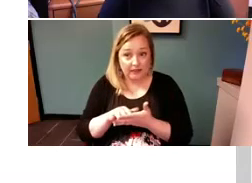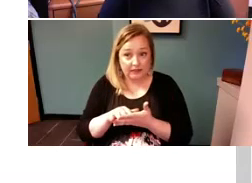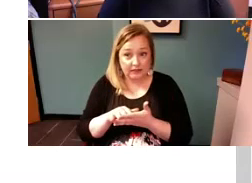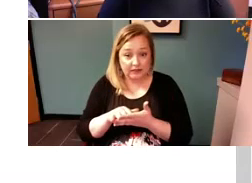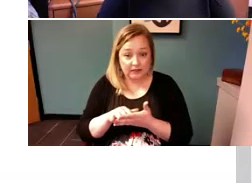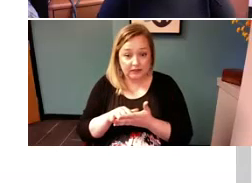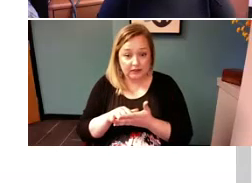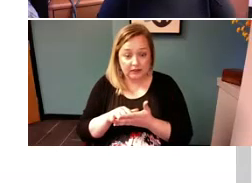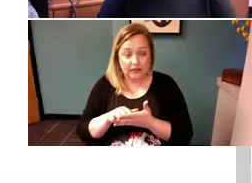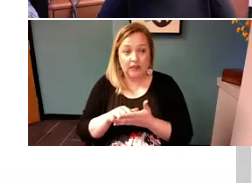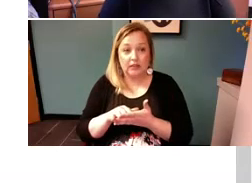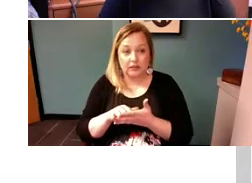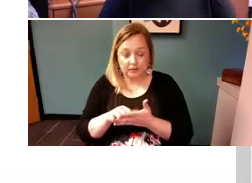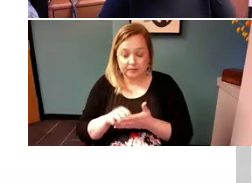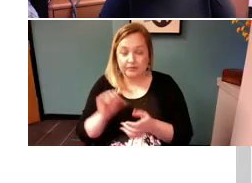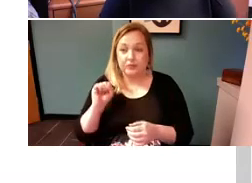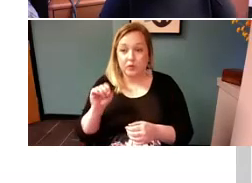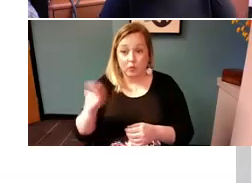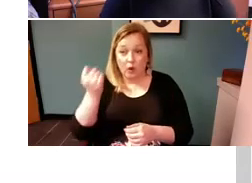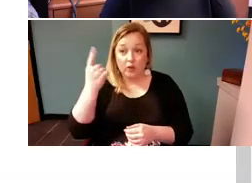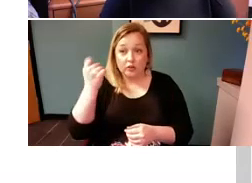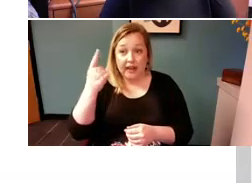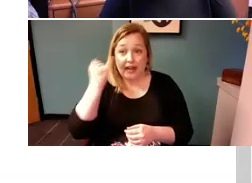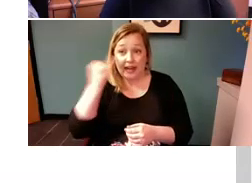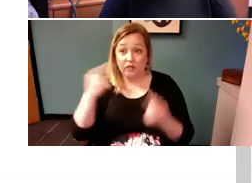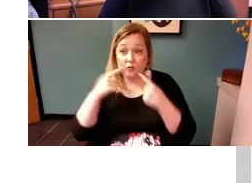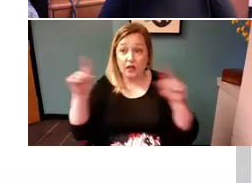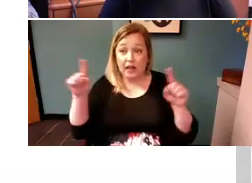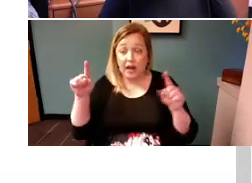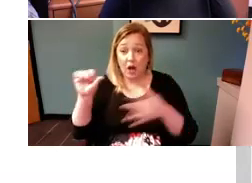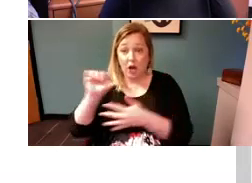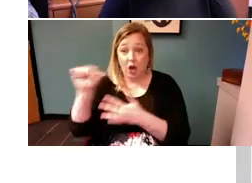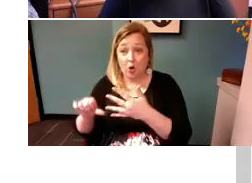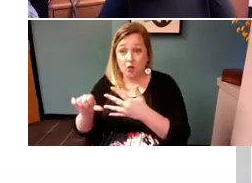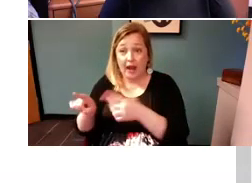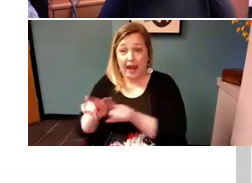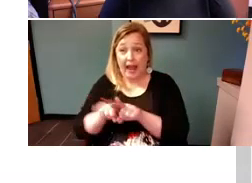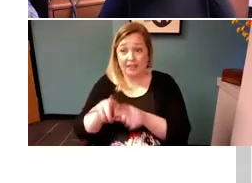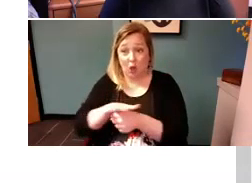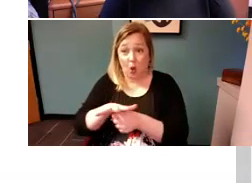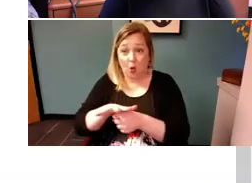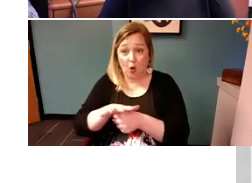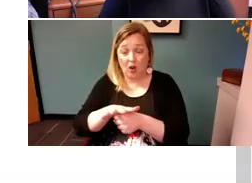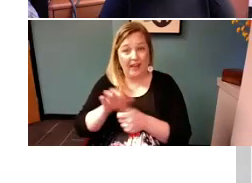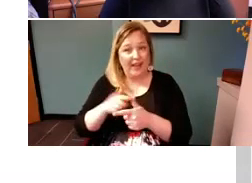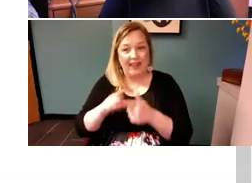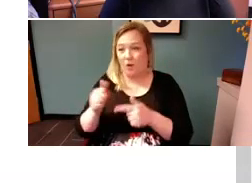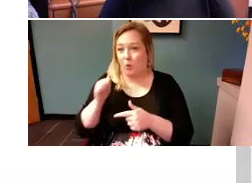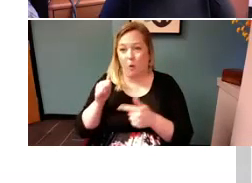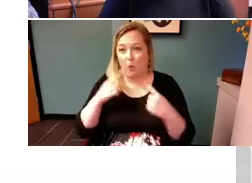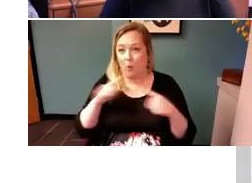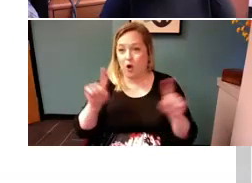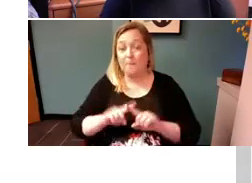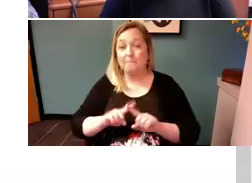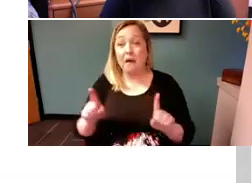So you understand that if we had declared this array as a local array, it wouldn't have worked. But since we declared this array as a